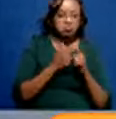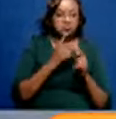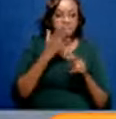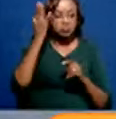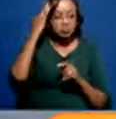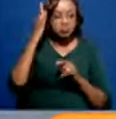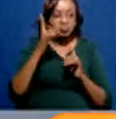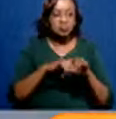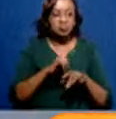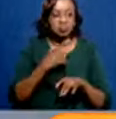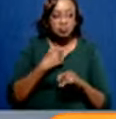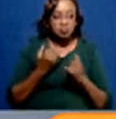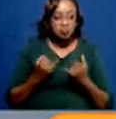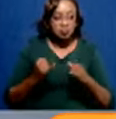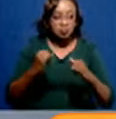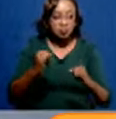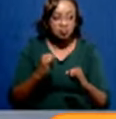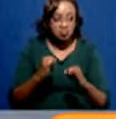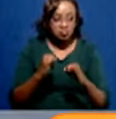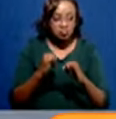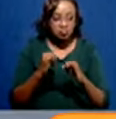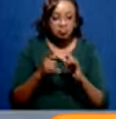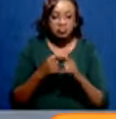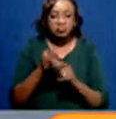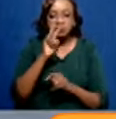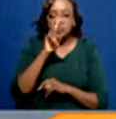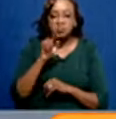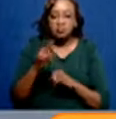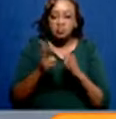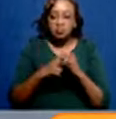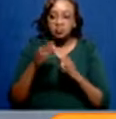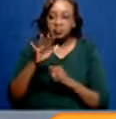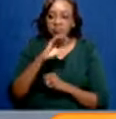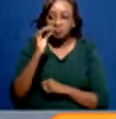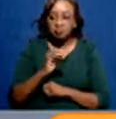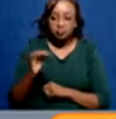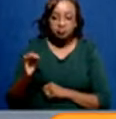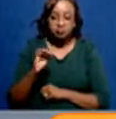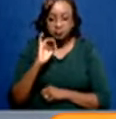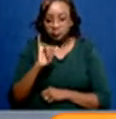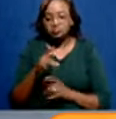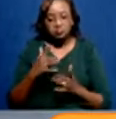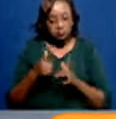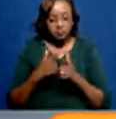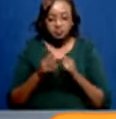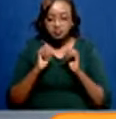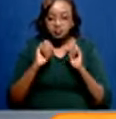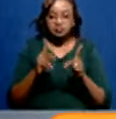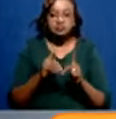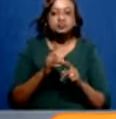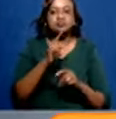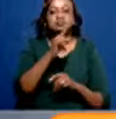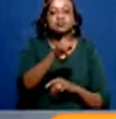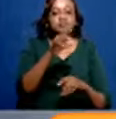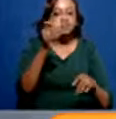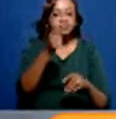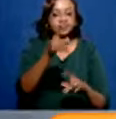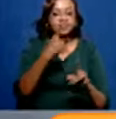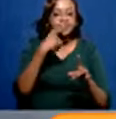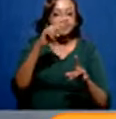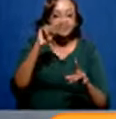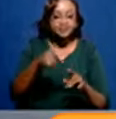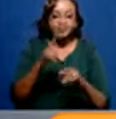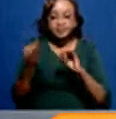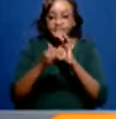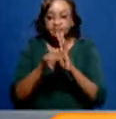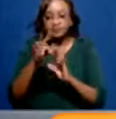you're going to deploy it. At the time you deploy it, if, for example, 2.75% is what is maintained, then we say, Sam Gituko earns 100,000, 2.75,